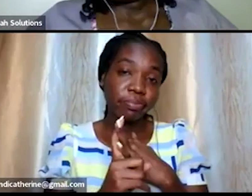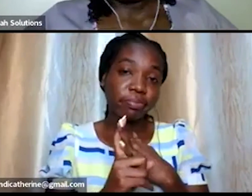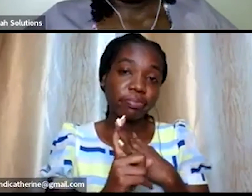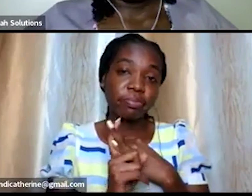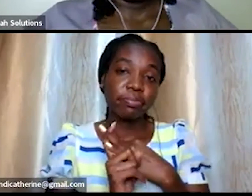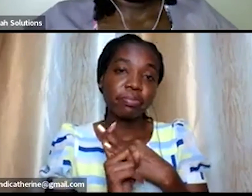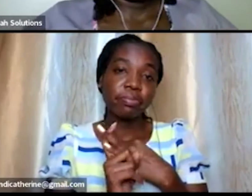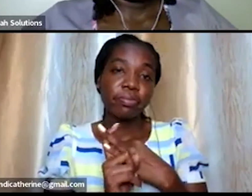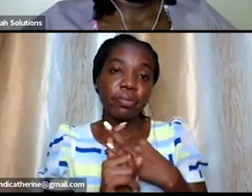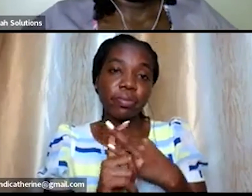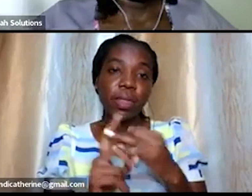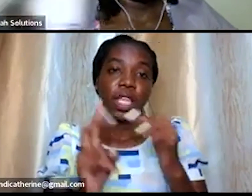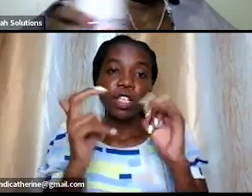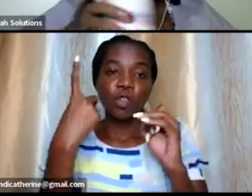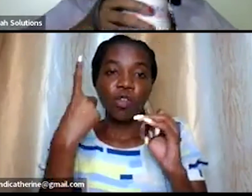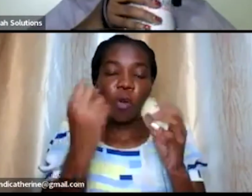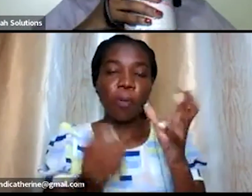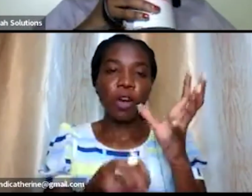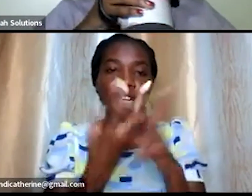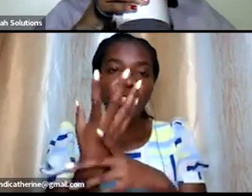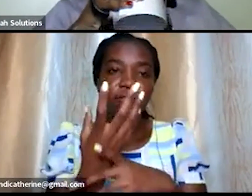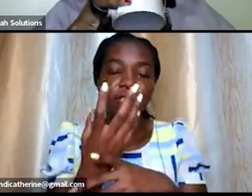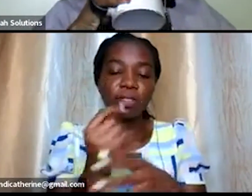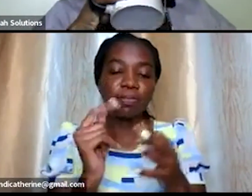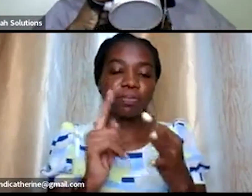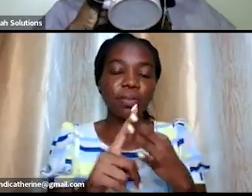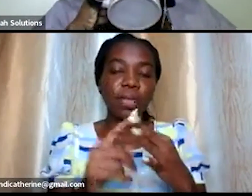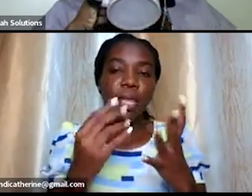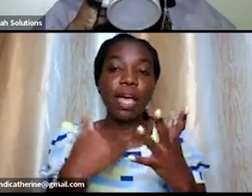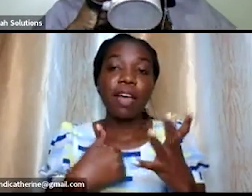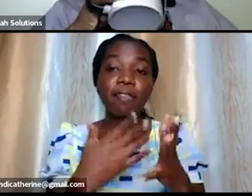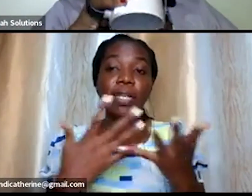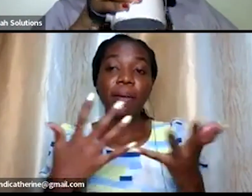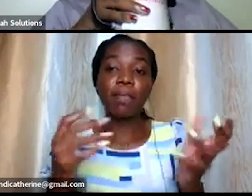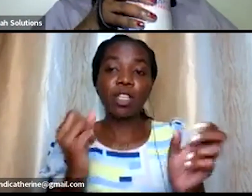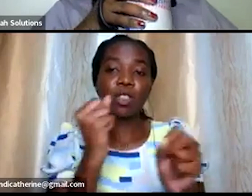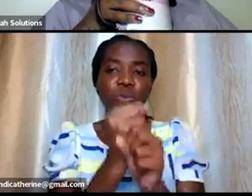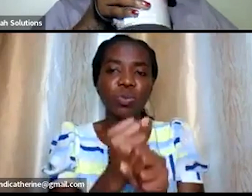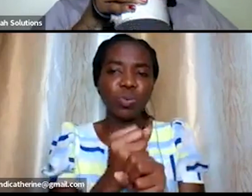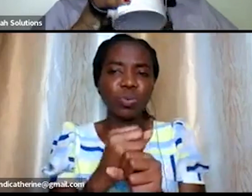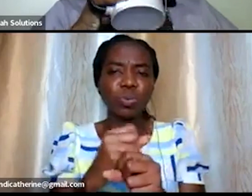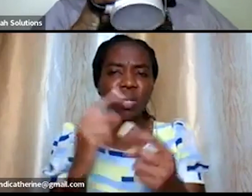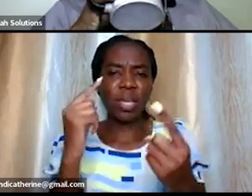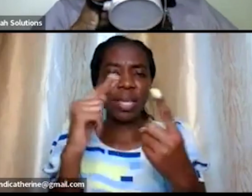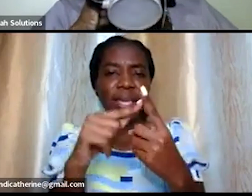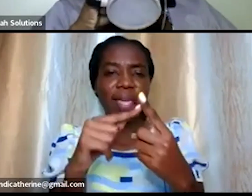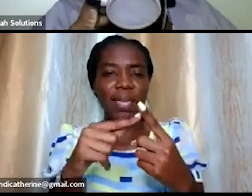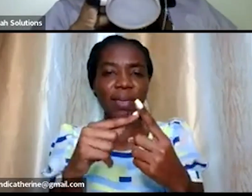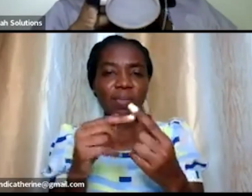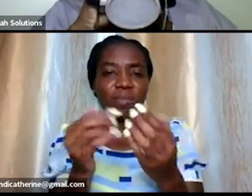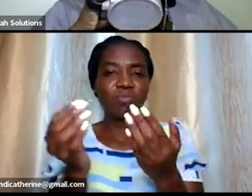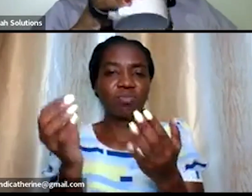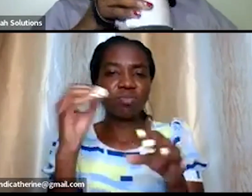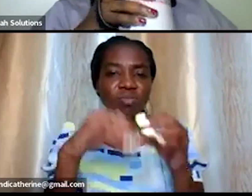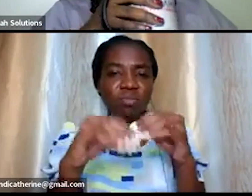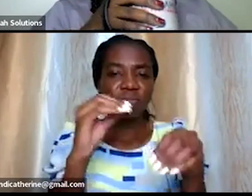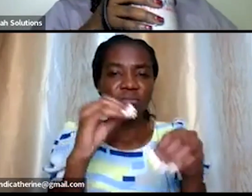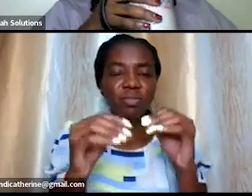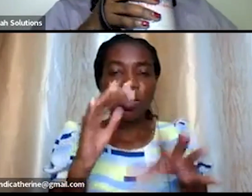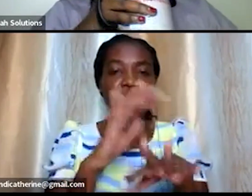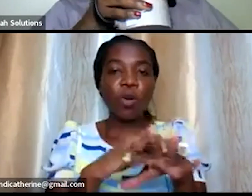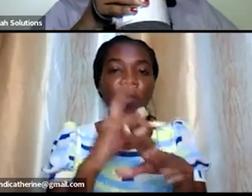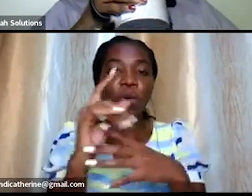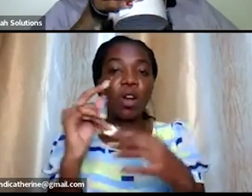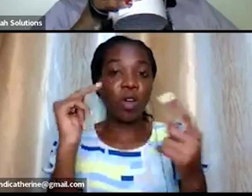productivity, there's something they're doing towards achieving, contributing contributing to towards one goal. And what